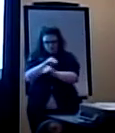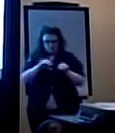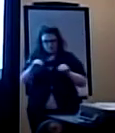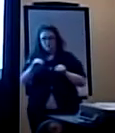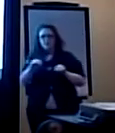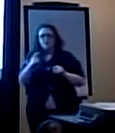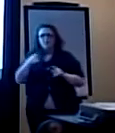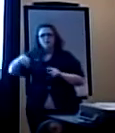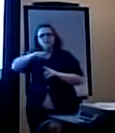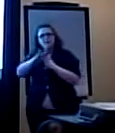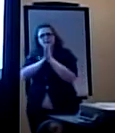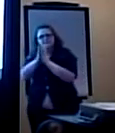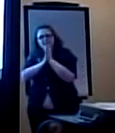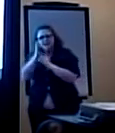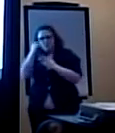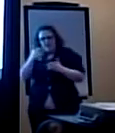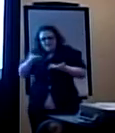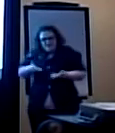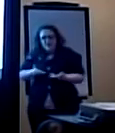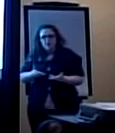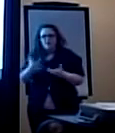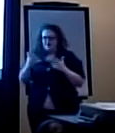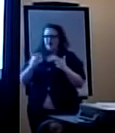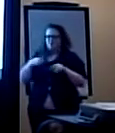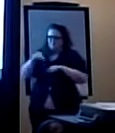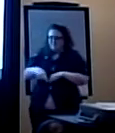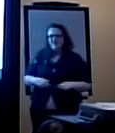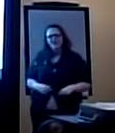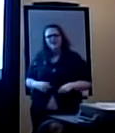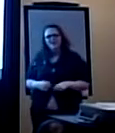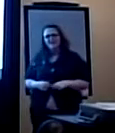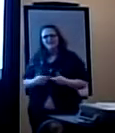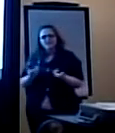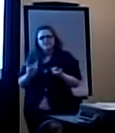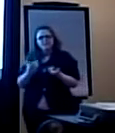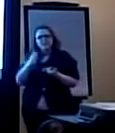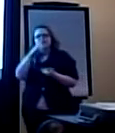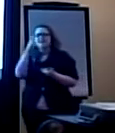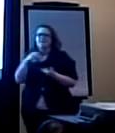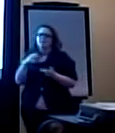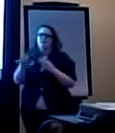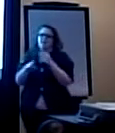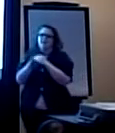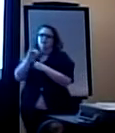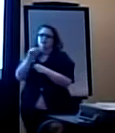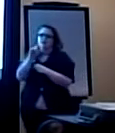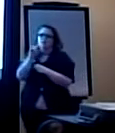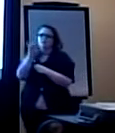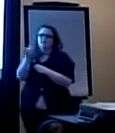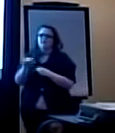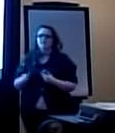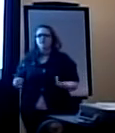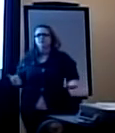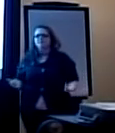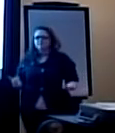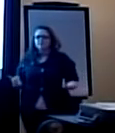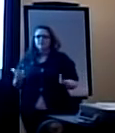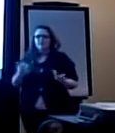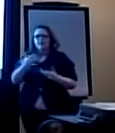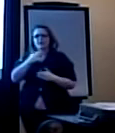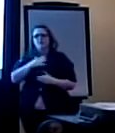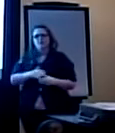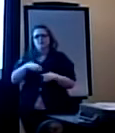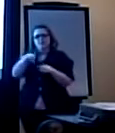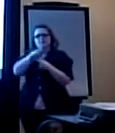so excited about the room, I was like, oh, I want to be here. You know, they never did put in the jacuzzi I suggested, but anyway, they don't take a lot